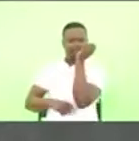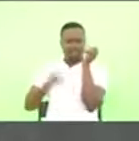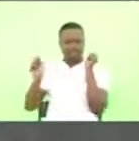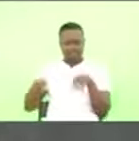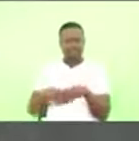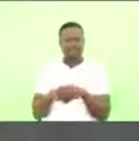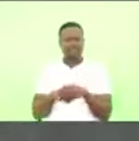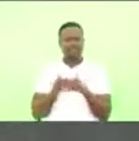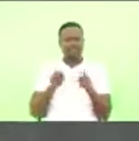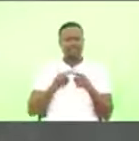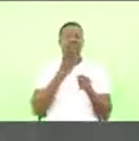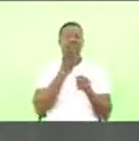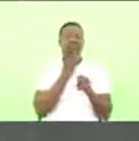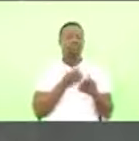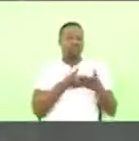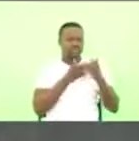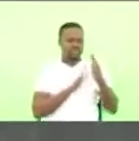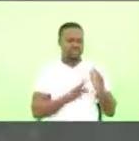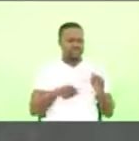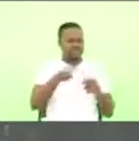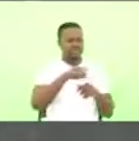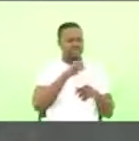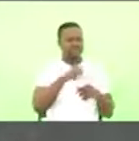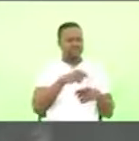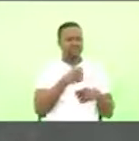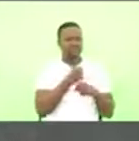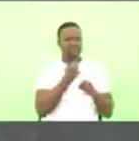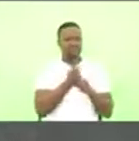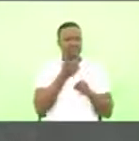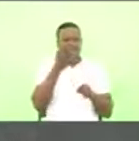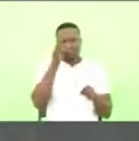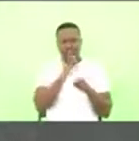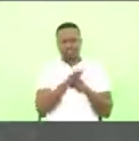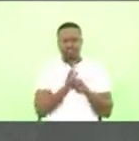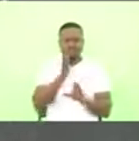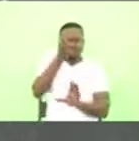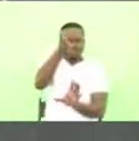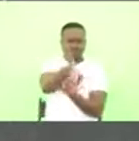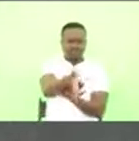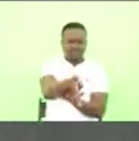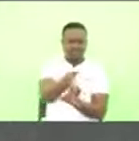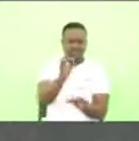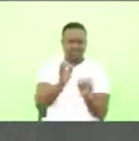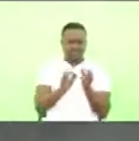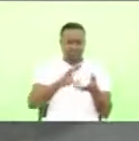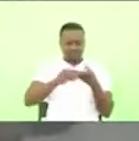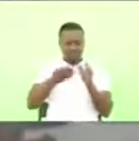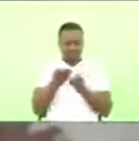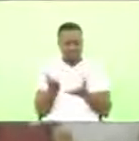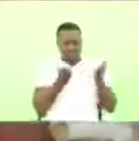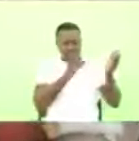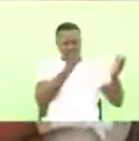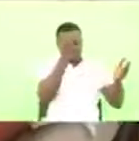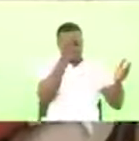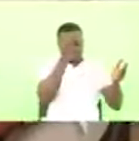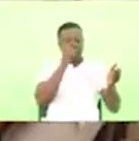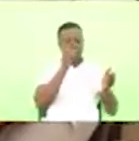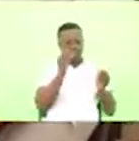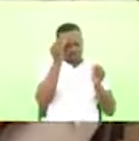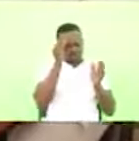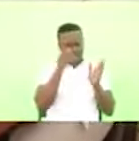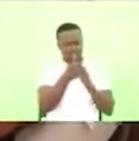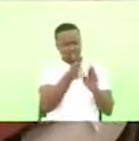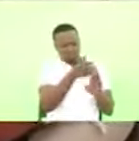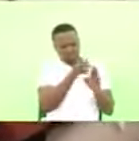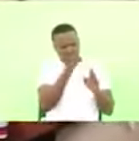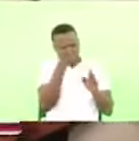Jewish leaders had to promise to intervene if the story got to the governor's ears.